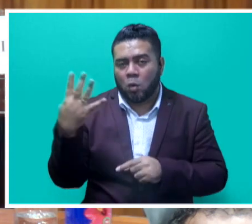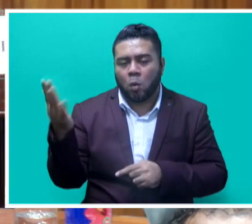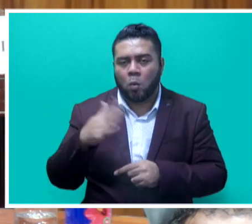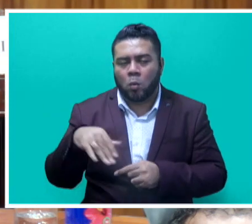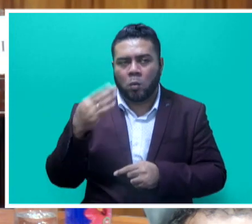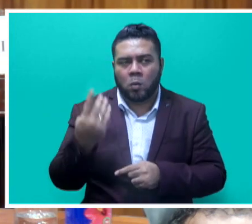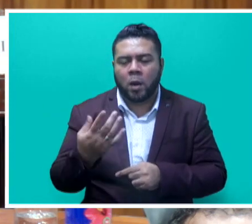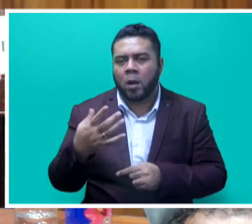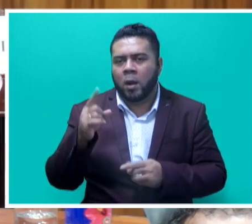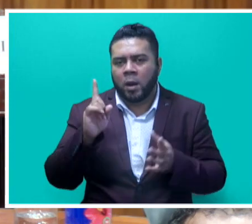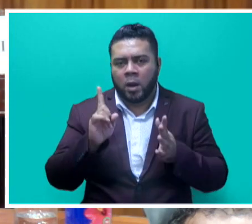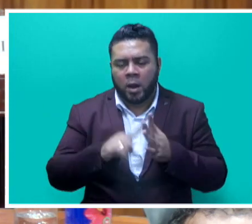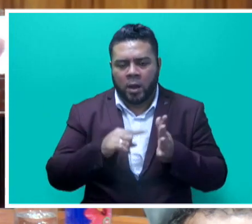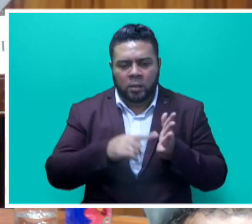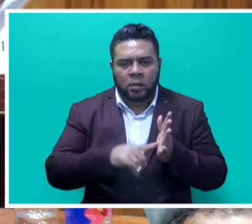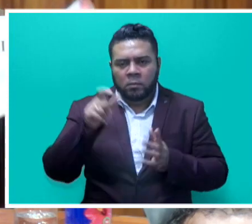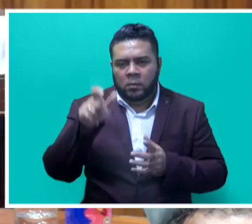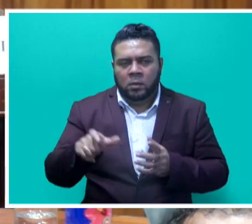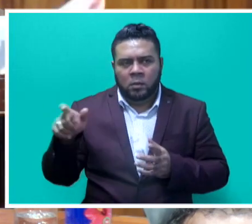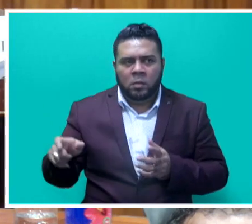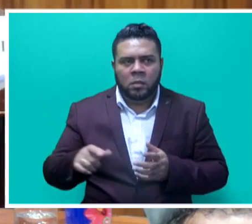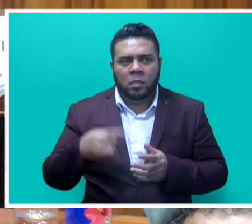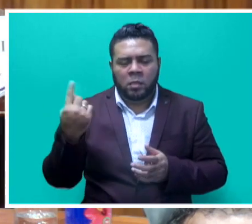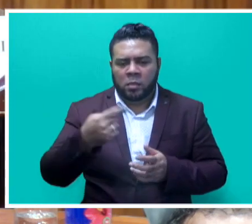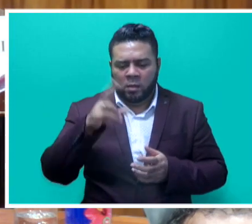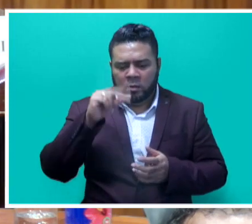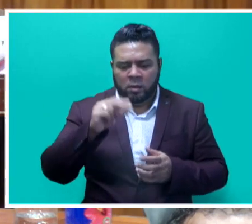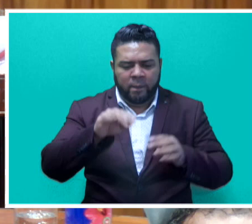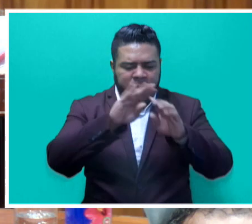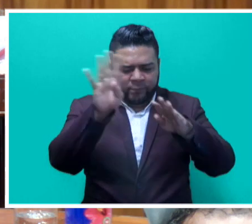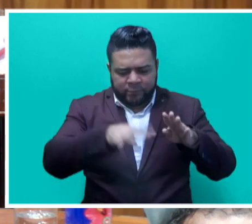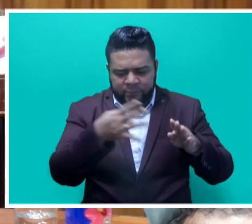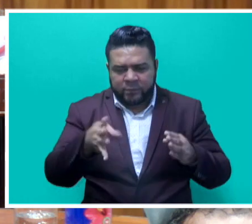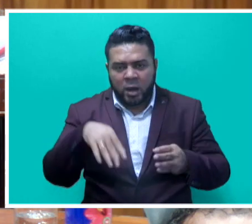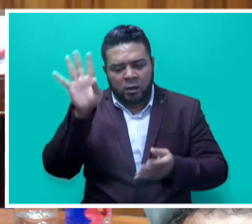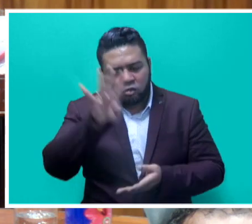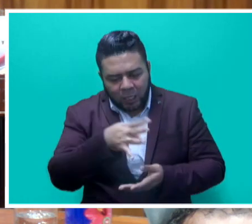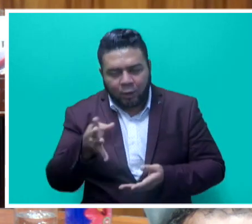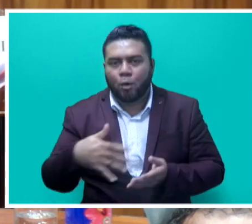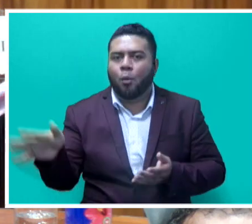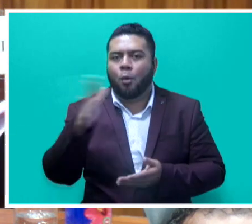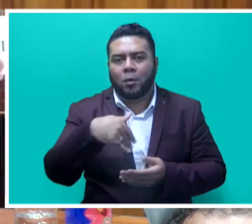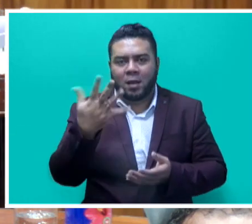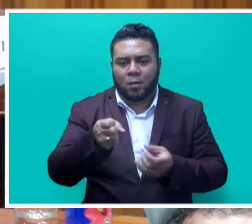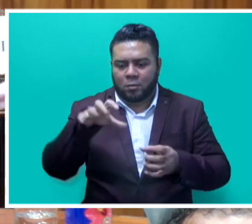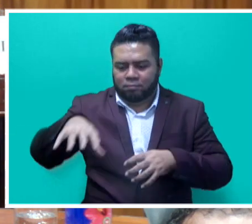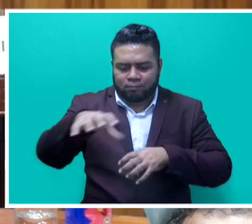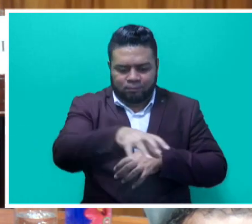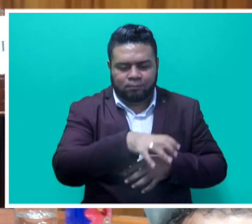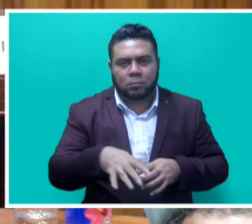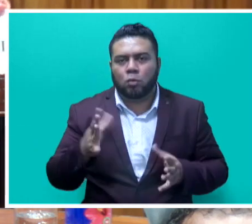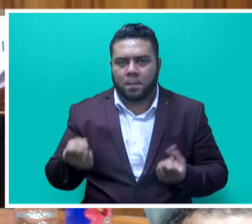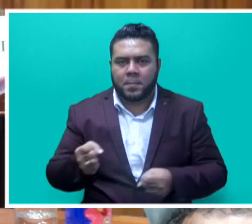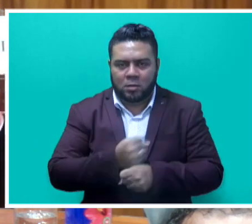1 IT person that do periodic check on all of our core stations to make sure that they